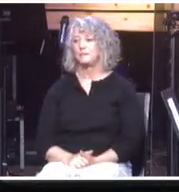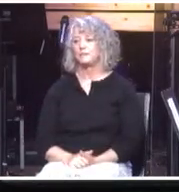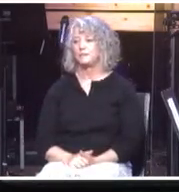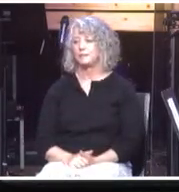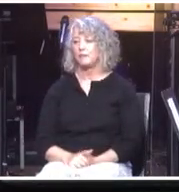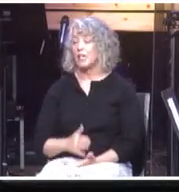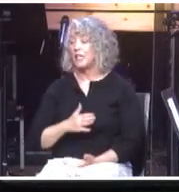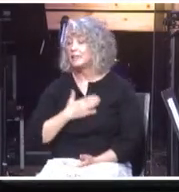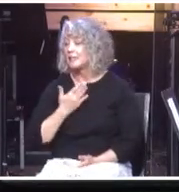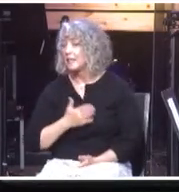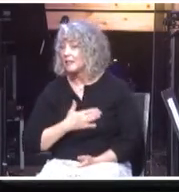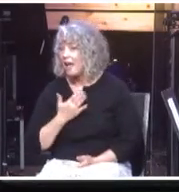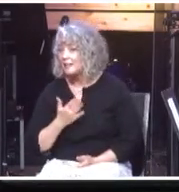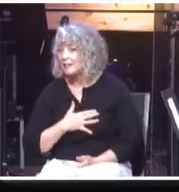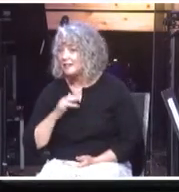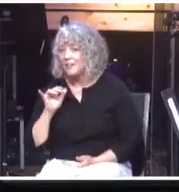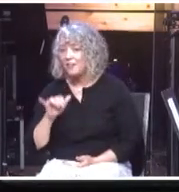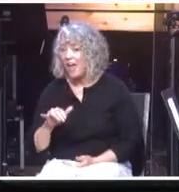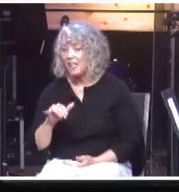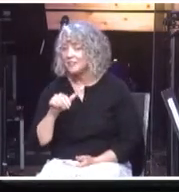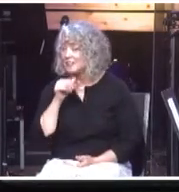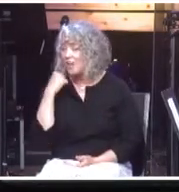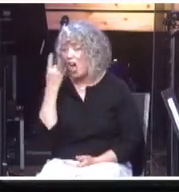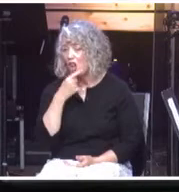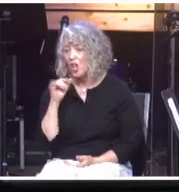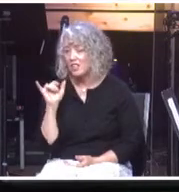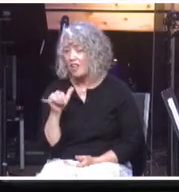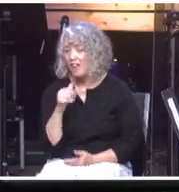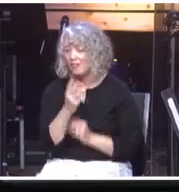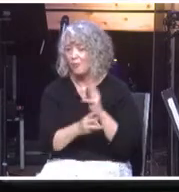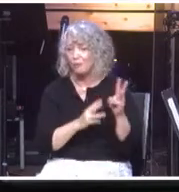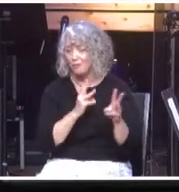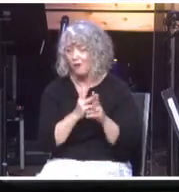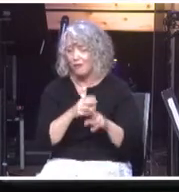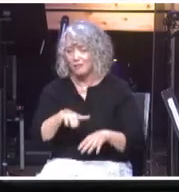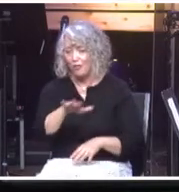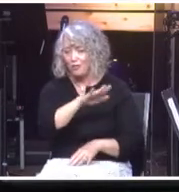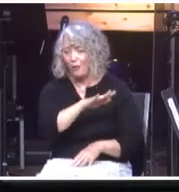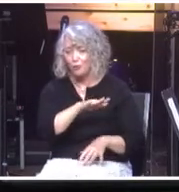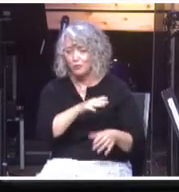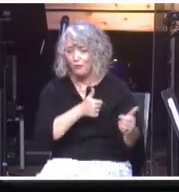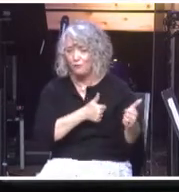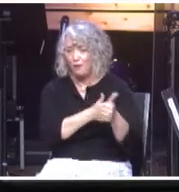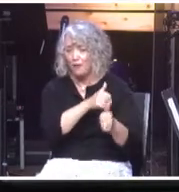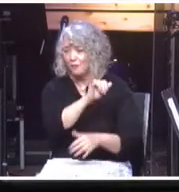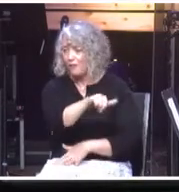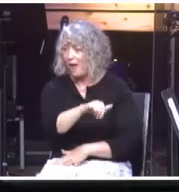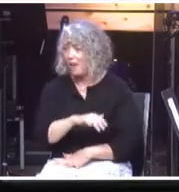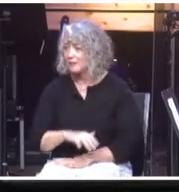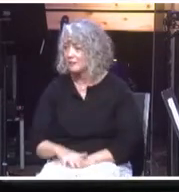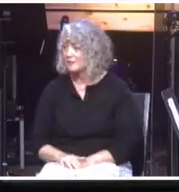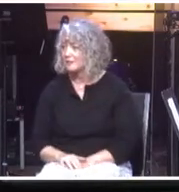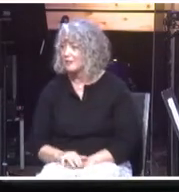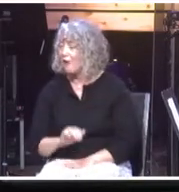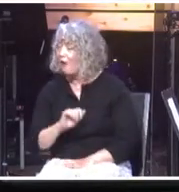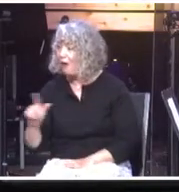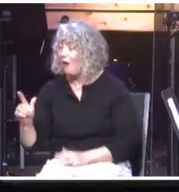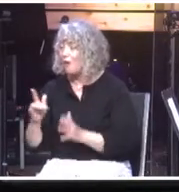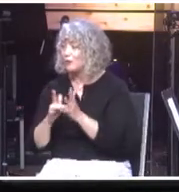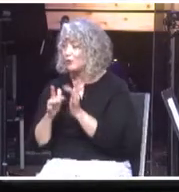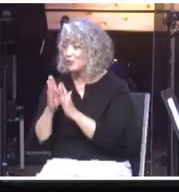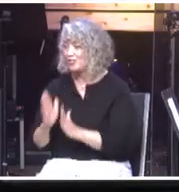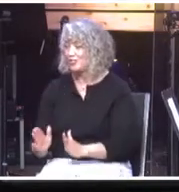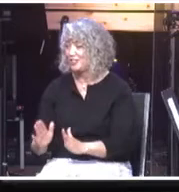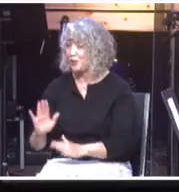It's a gladness that's altogether unlike that of the world around us. And by that gladness, all Christians should be